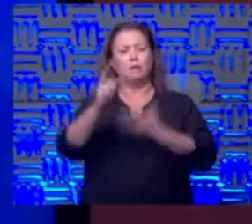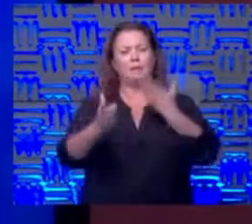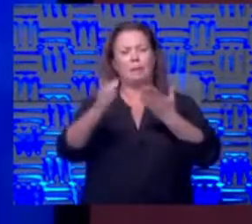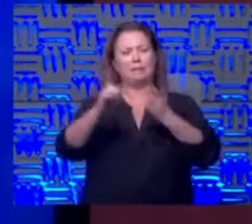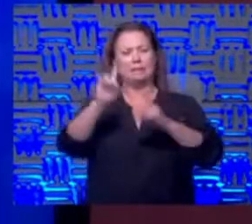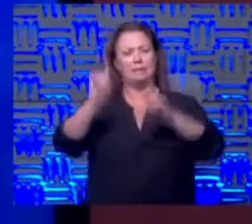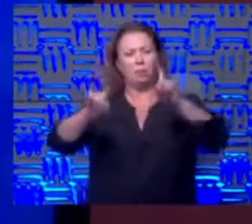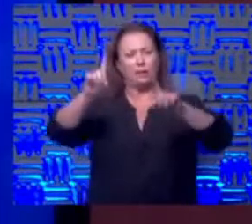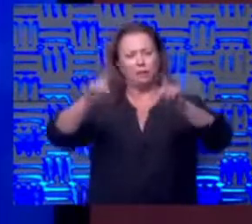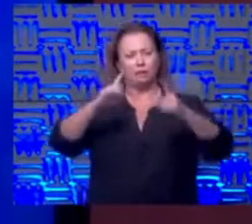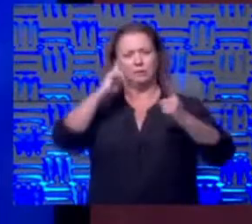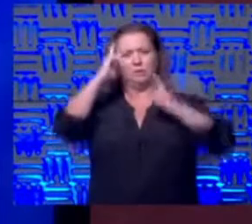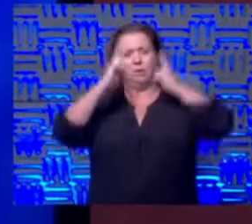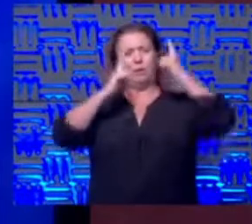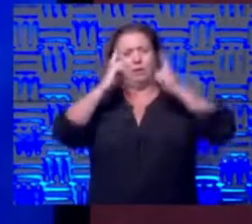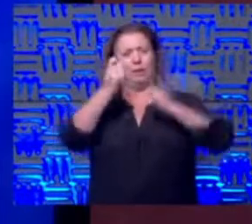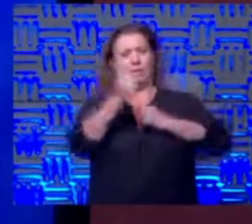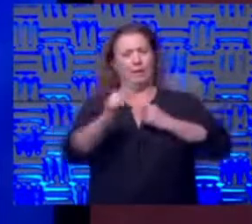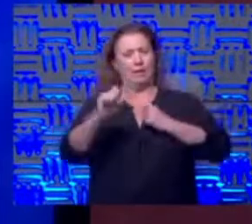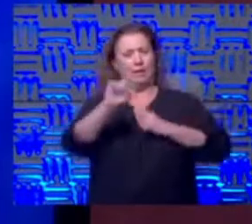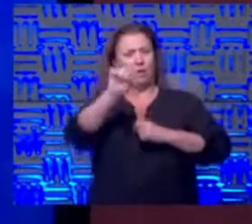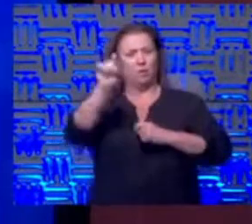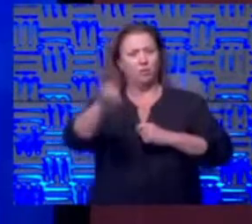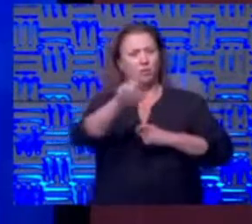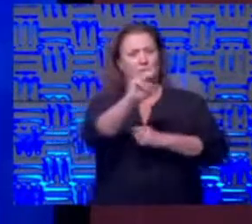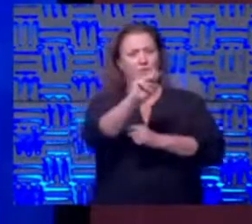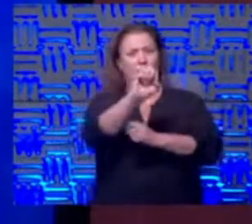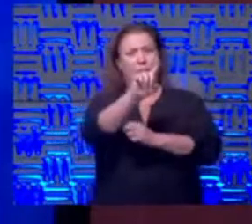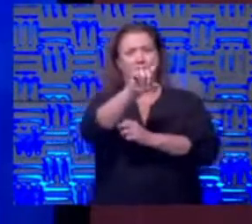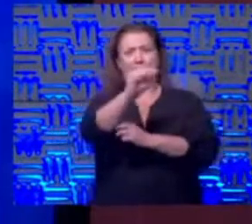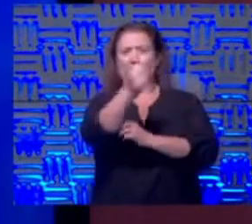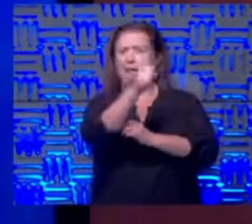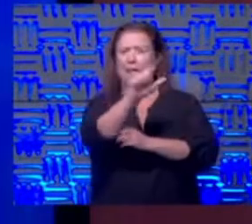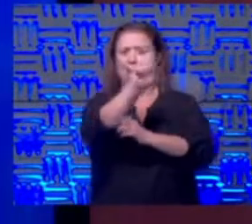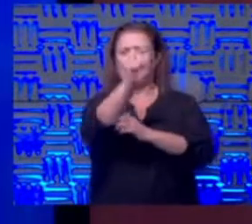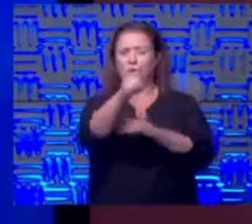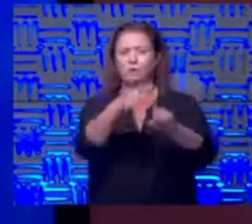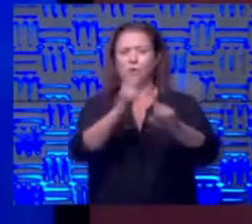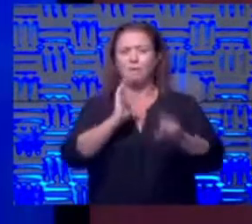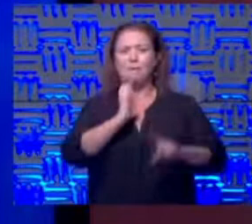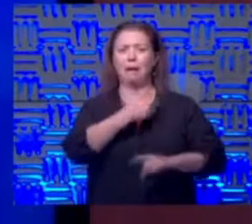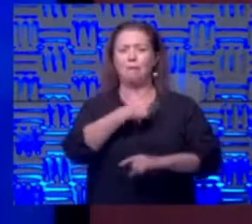questions out there, and I'm wondering if there are. Let's start with our media.